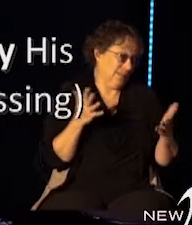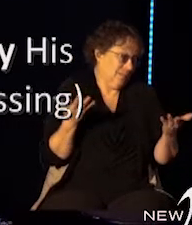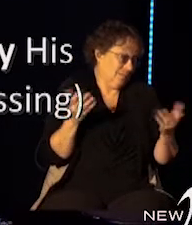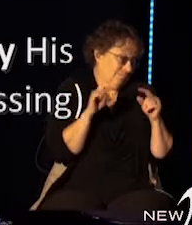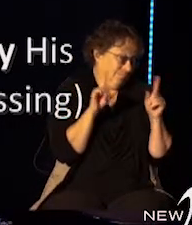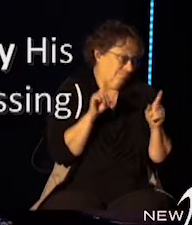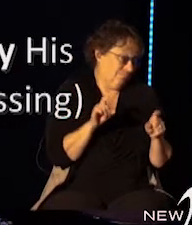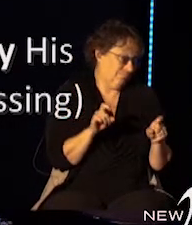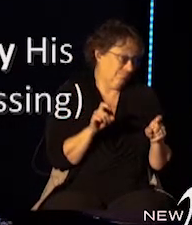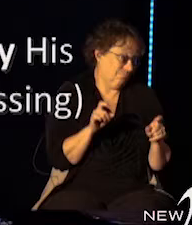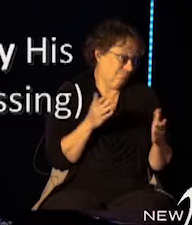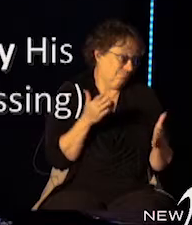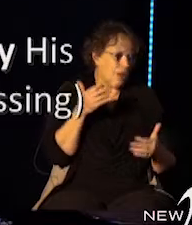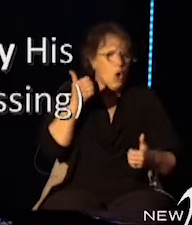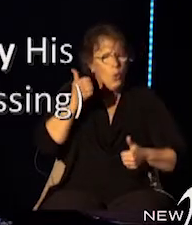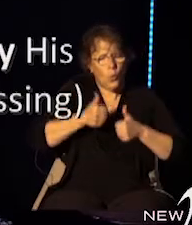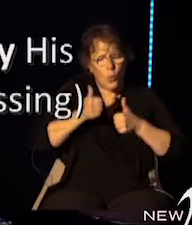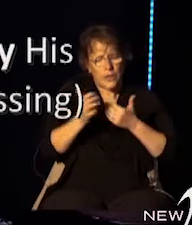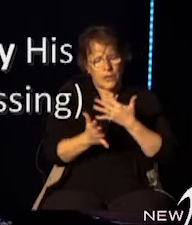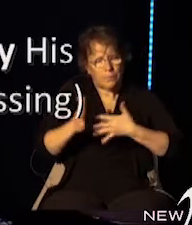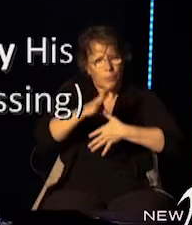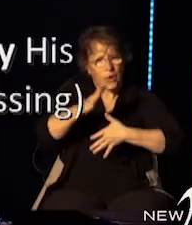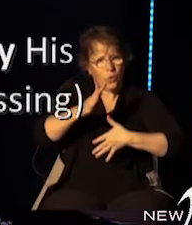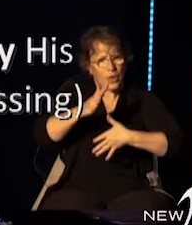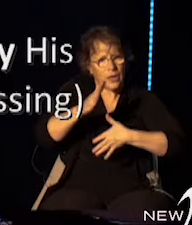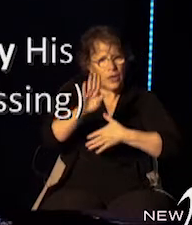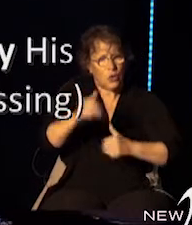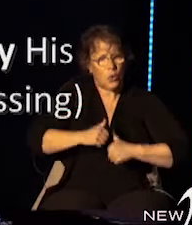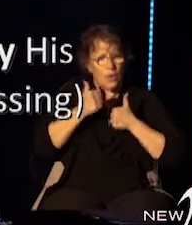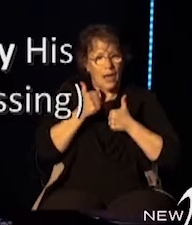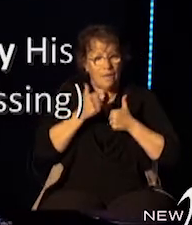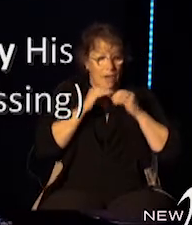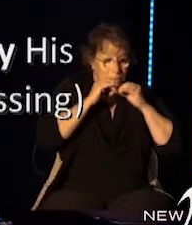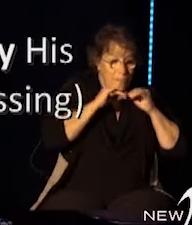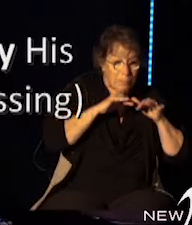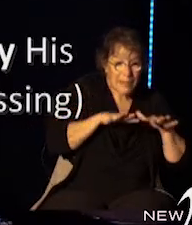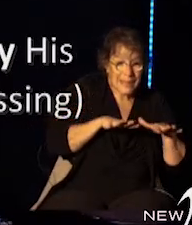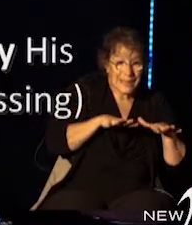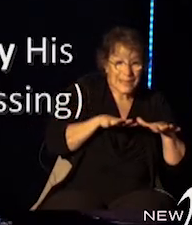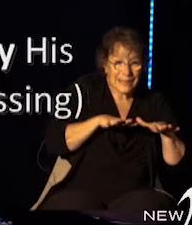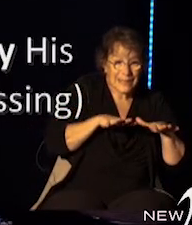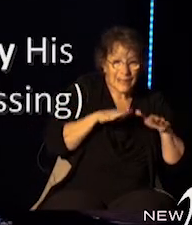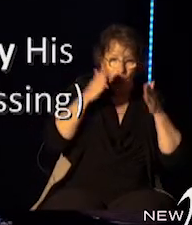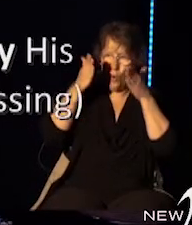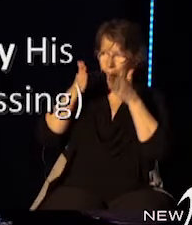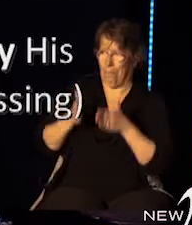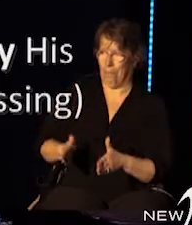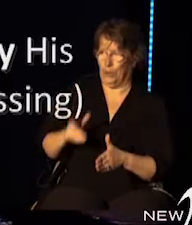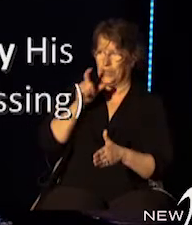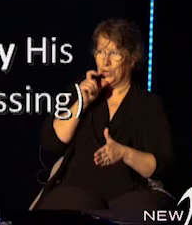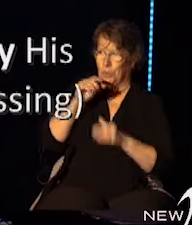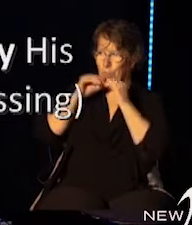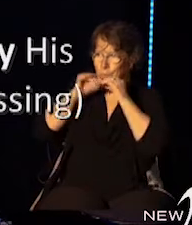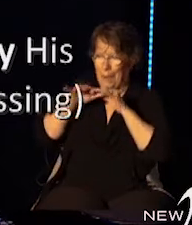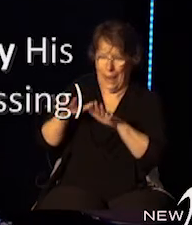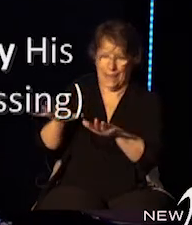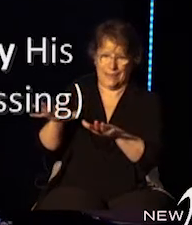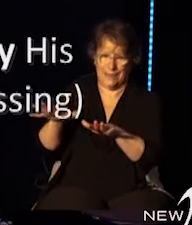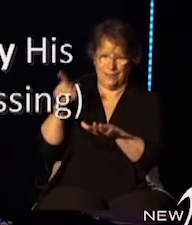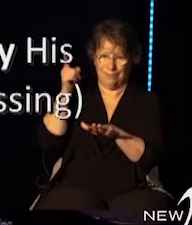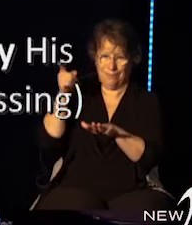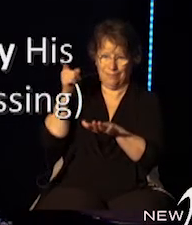What's greater in your life, the blessings or the blesser? God calls